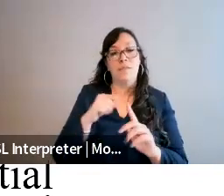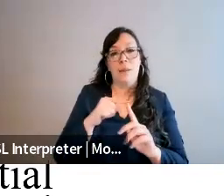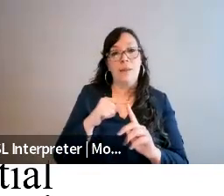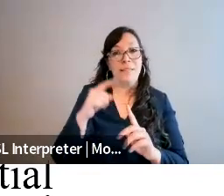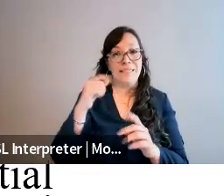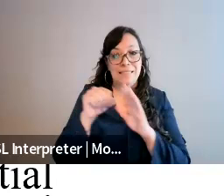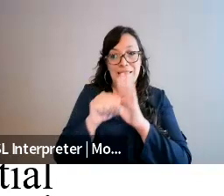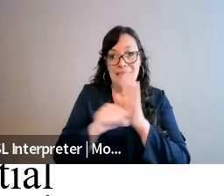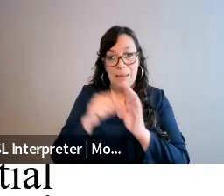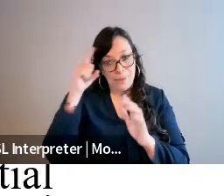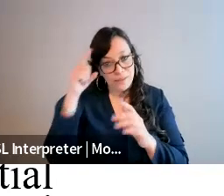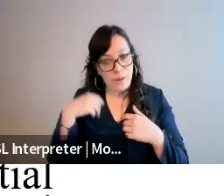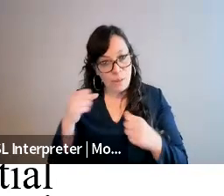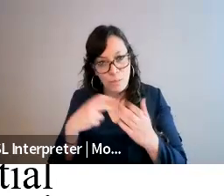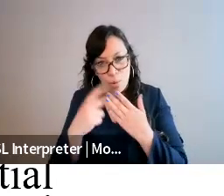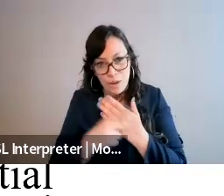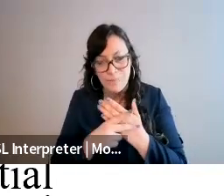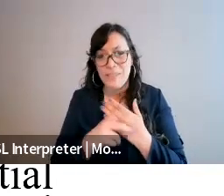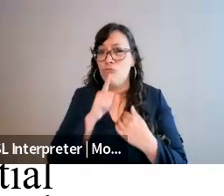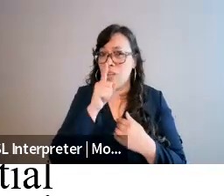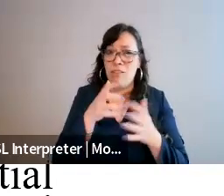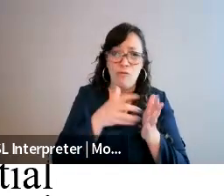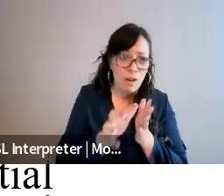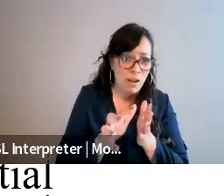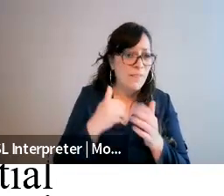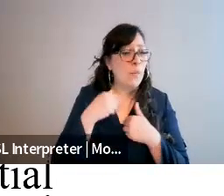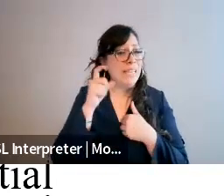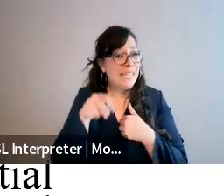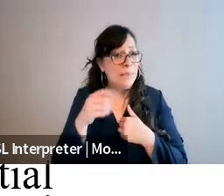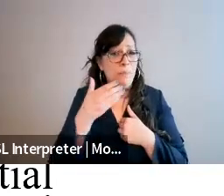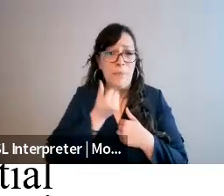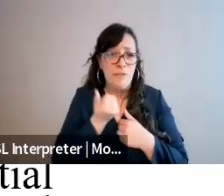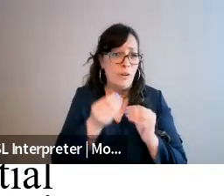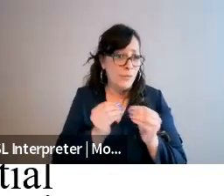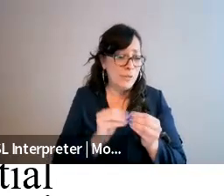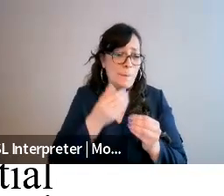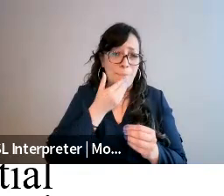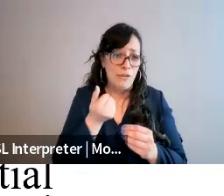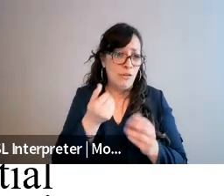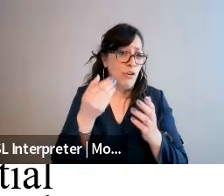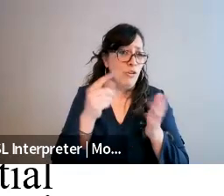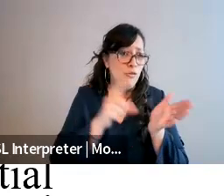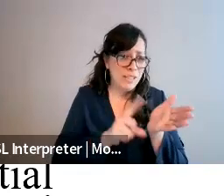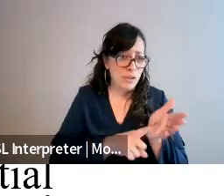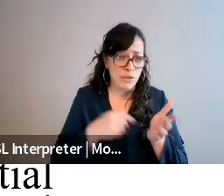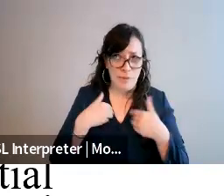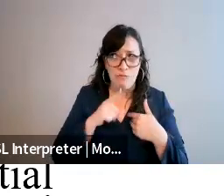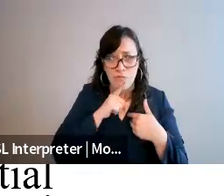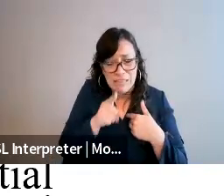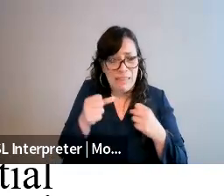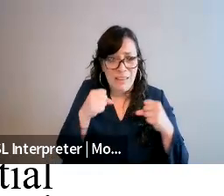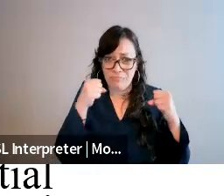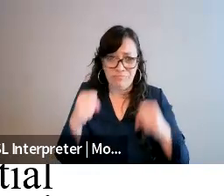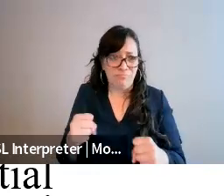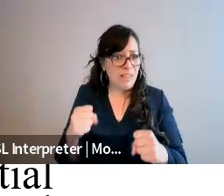directors couldn't pull together. So it's very rough, and we need better numbers and better research. But definitely the dominant narrative is way